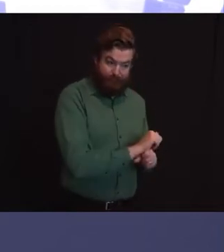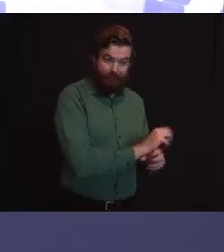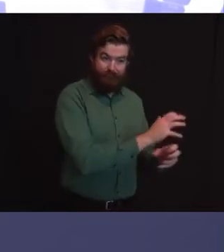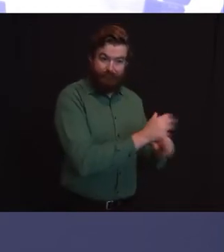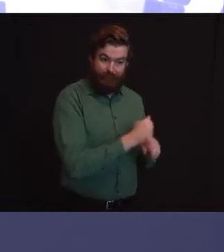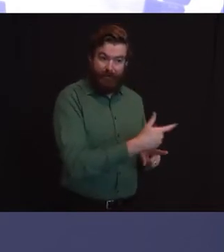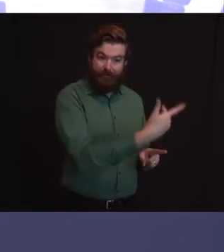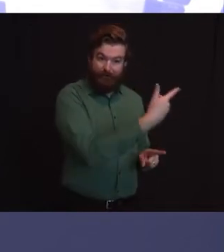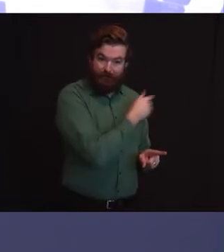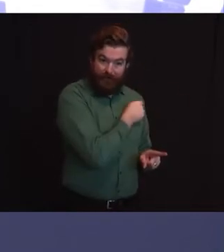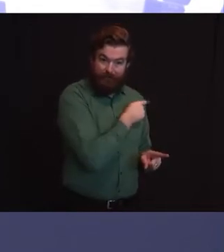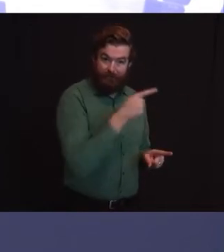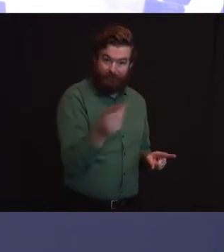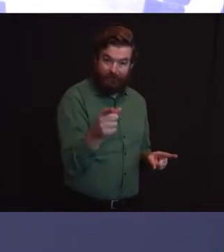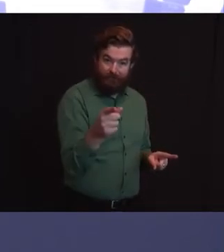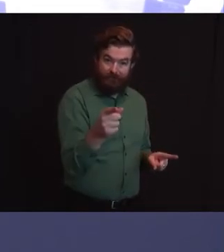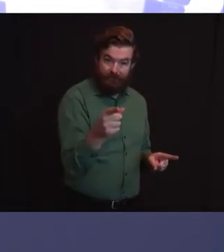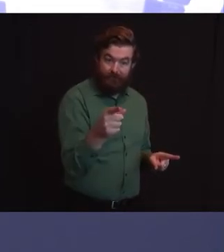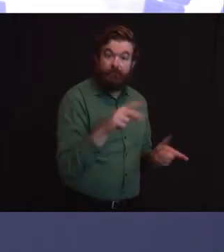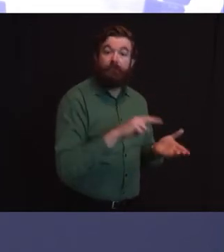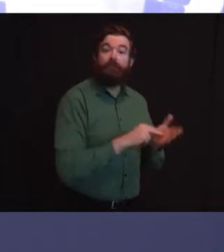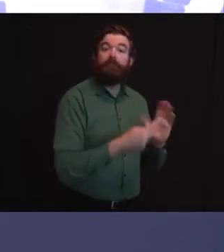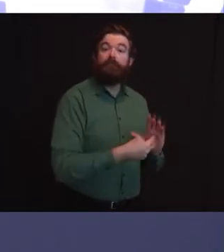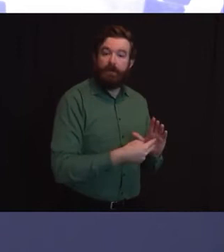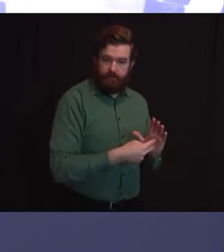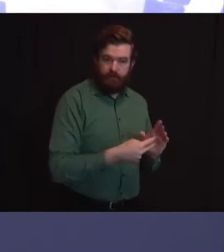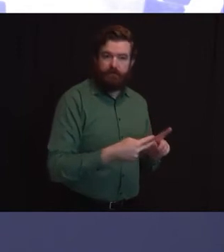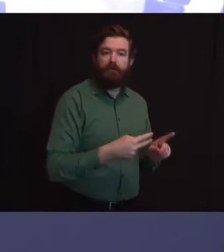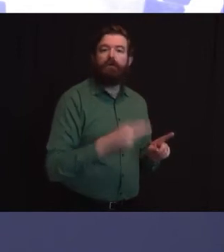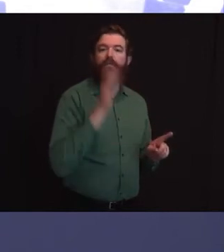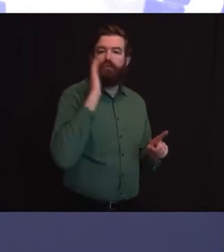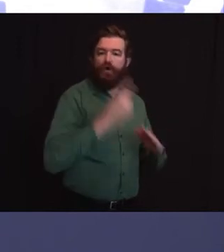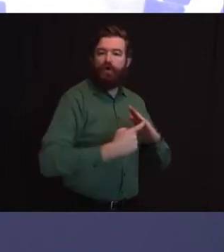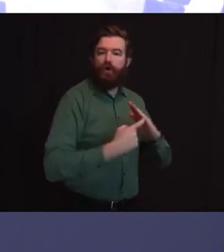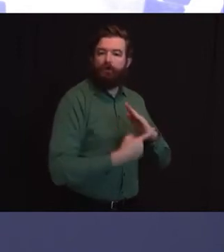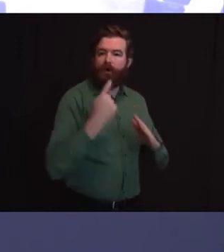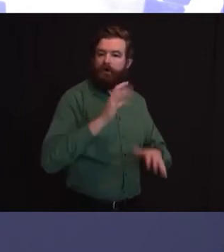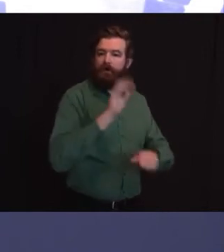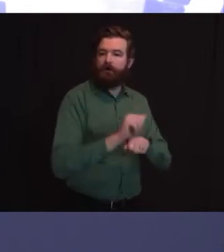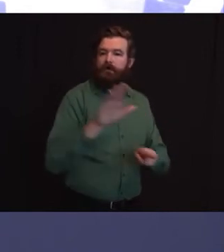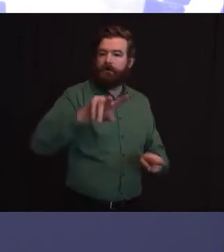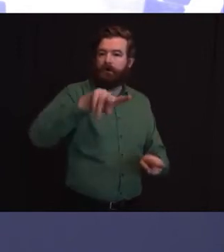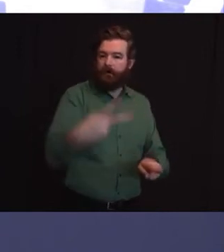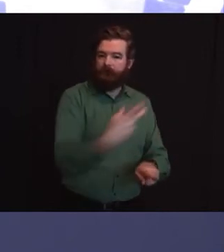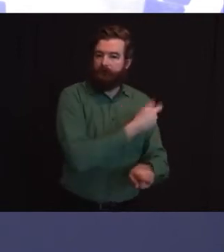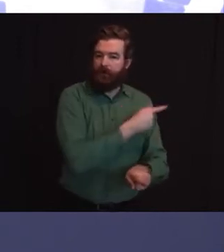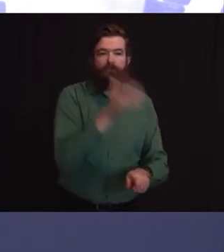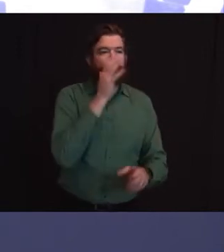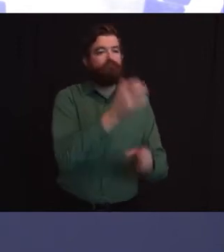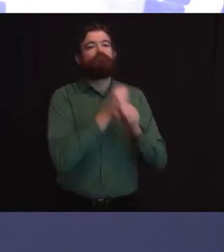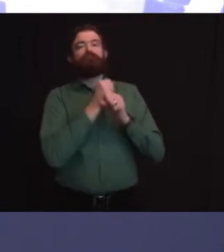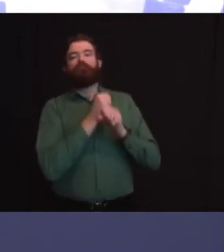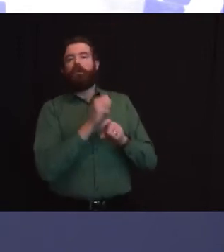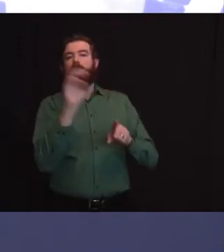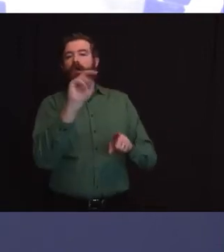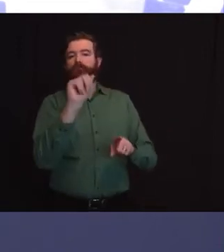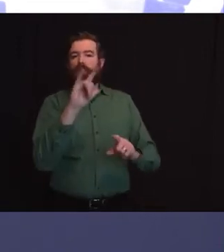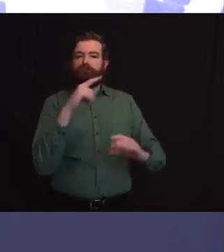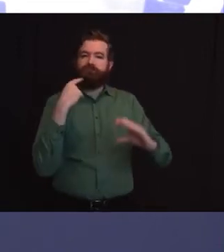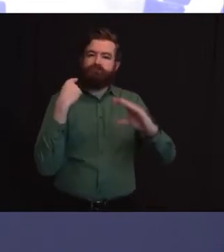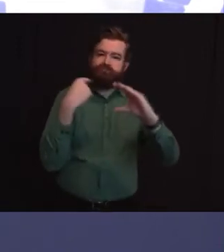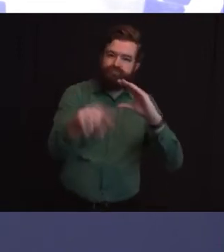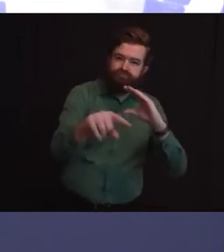covid19.nj.gov/vaccine, your second dose appointment has been automatically scheduled, and you will receive an email confirmation regarding